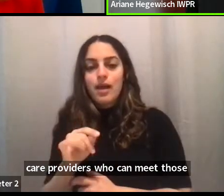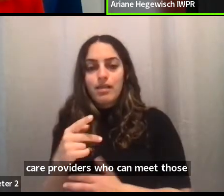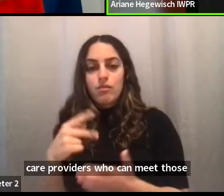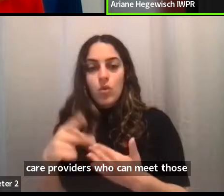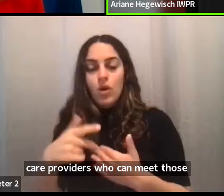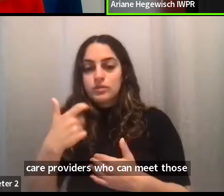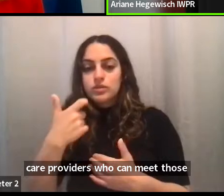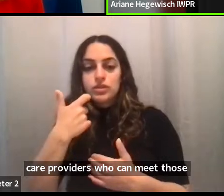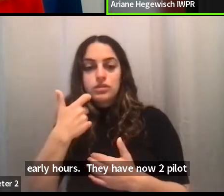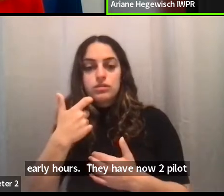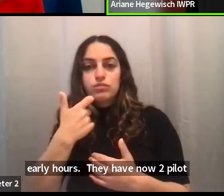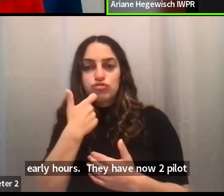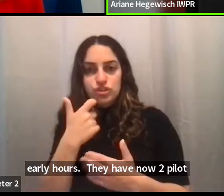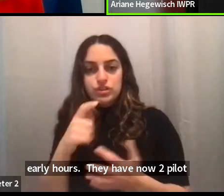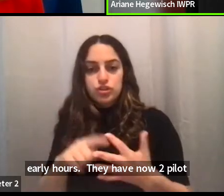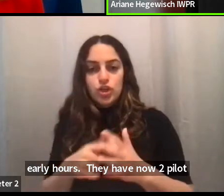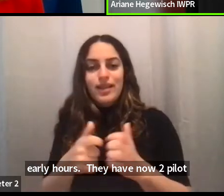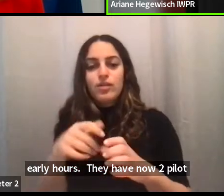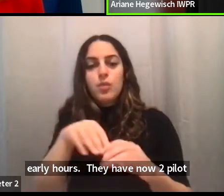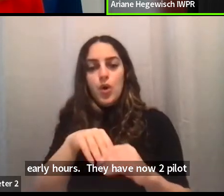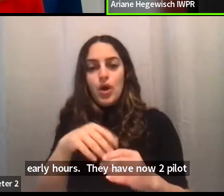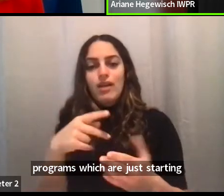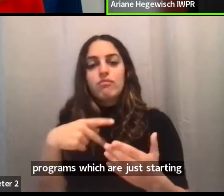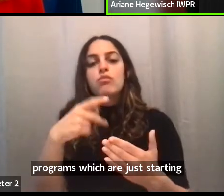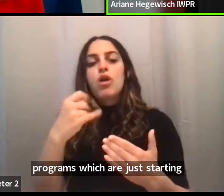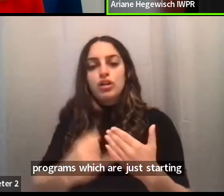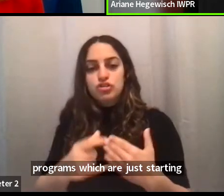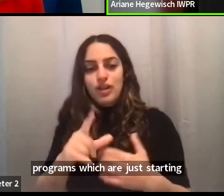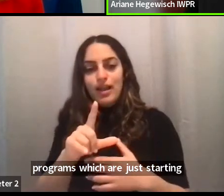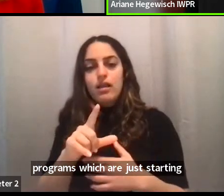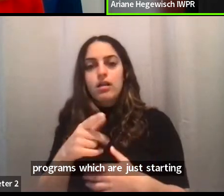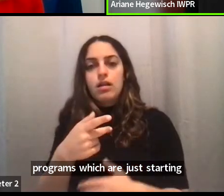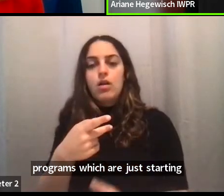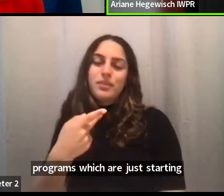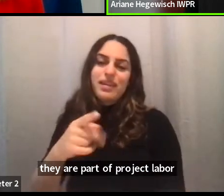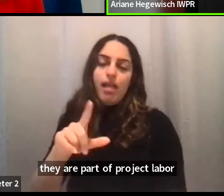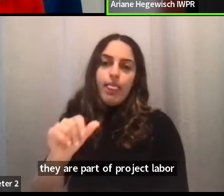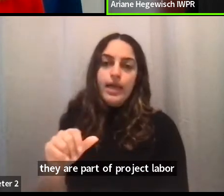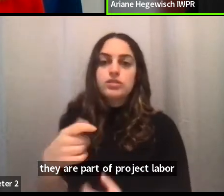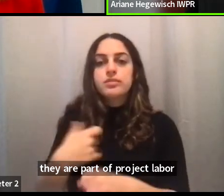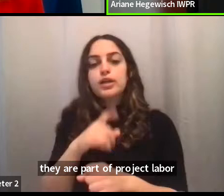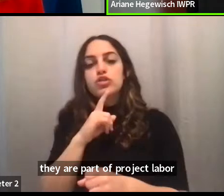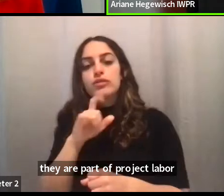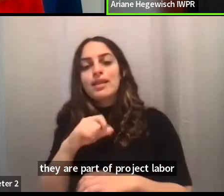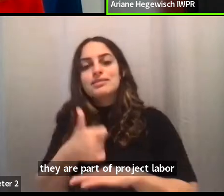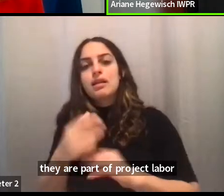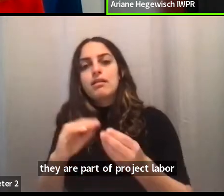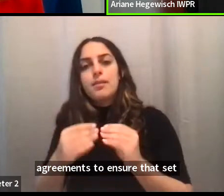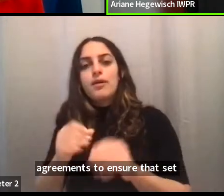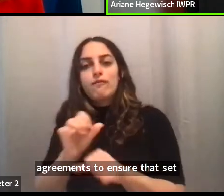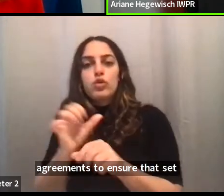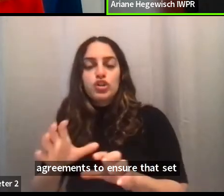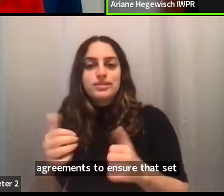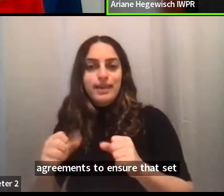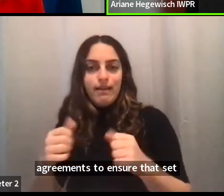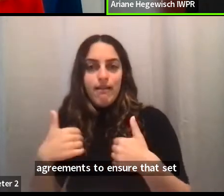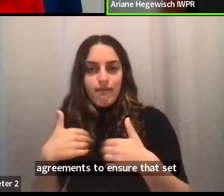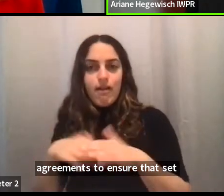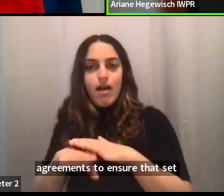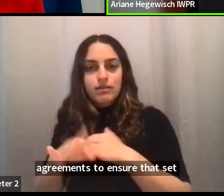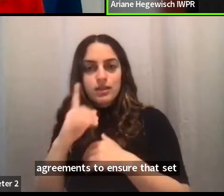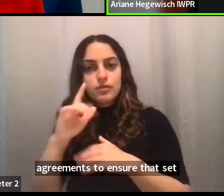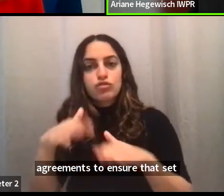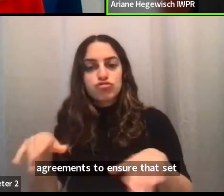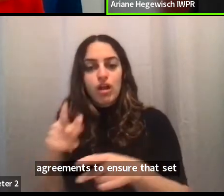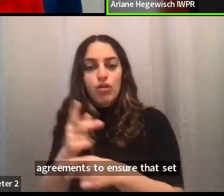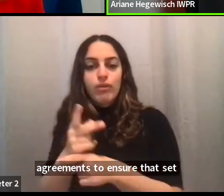are part of project labor agreements to ensure that set number of workers can get access um to child care